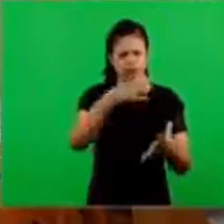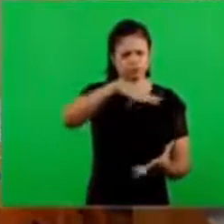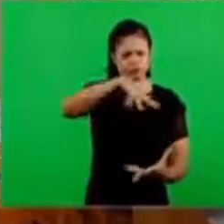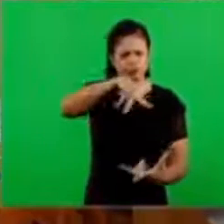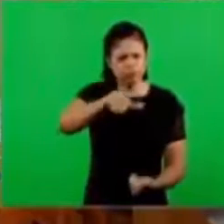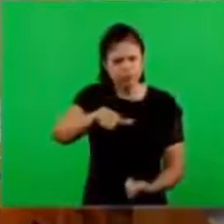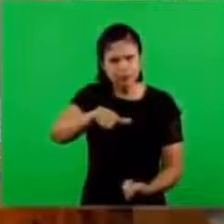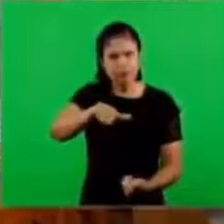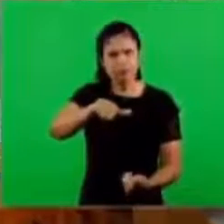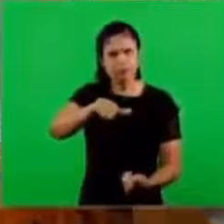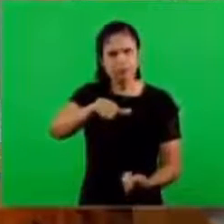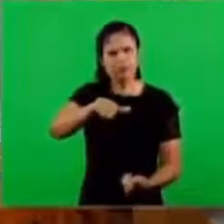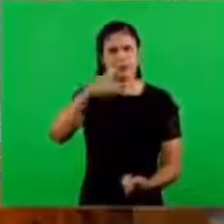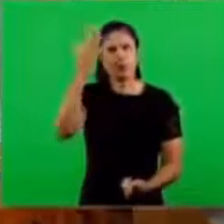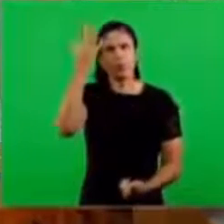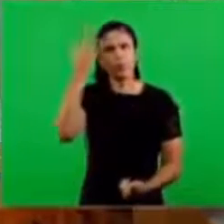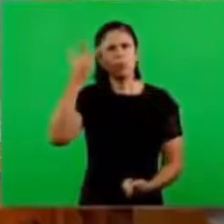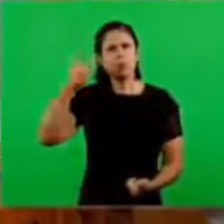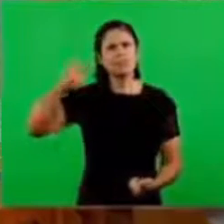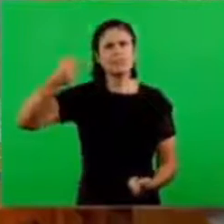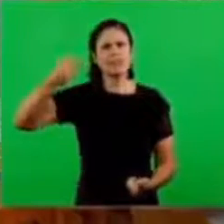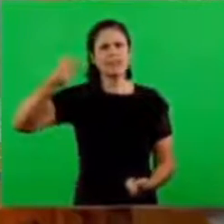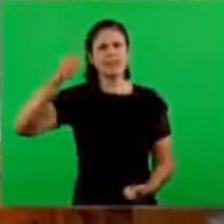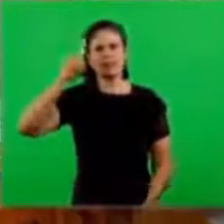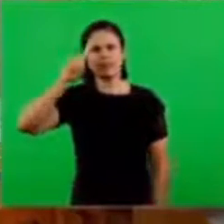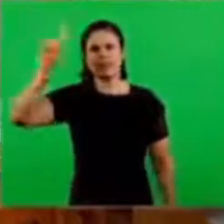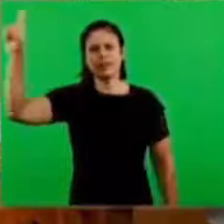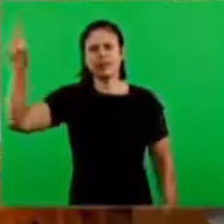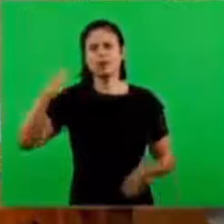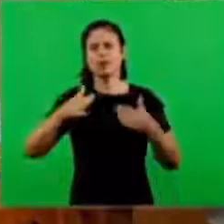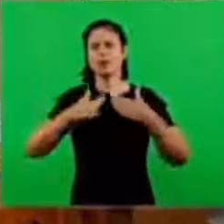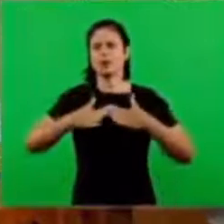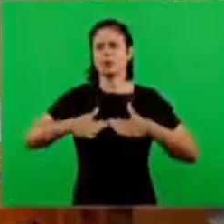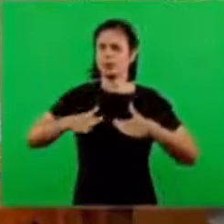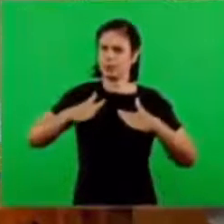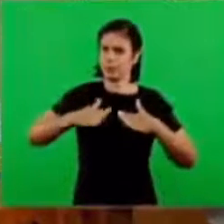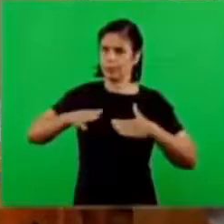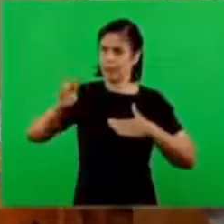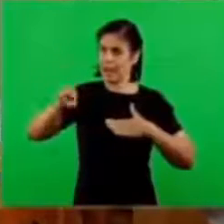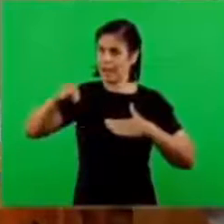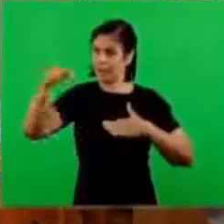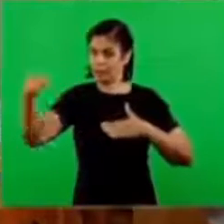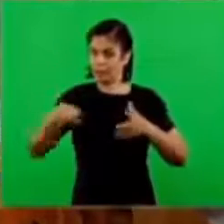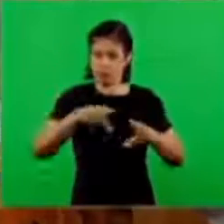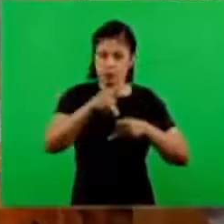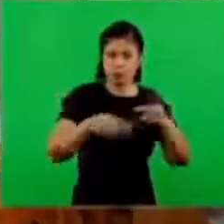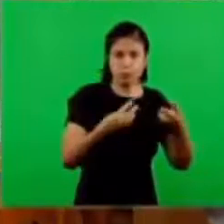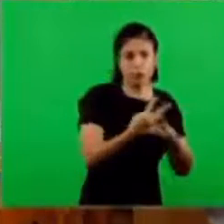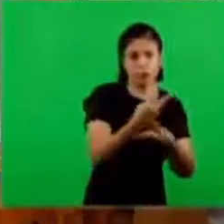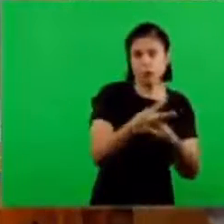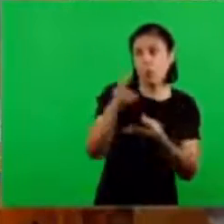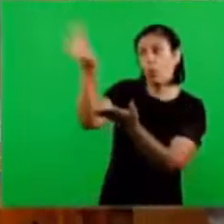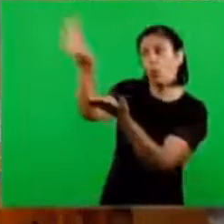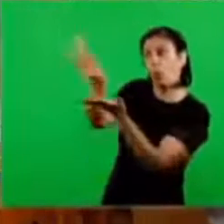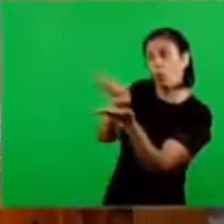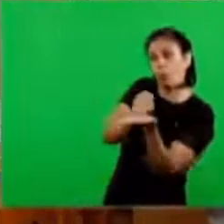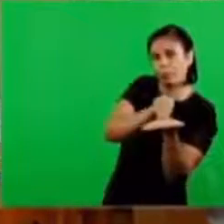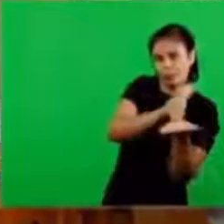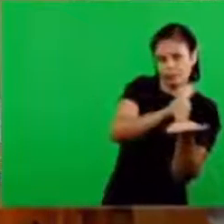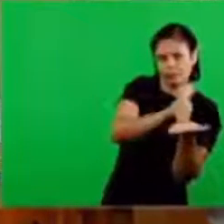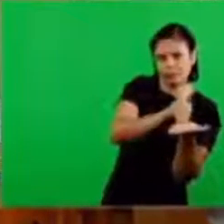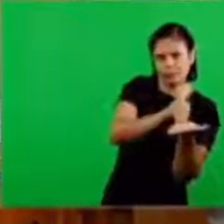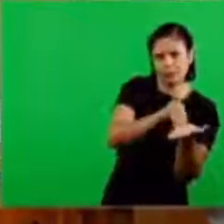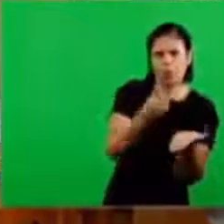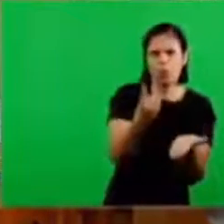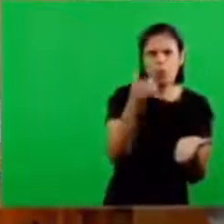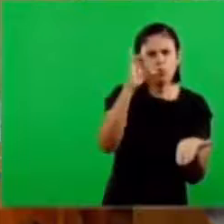said, then he rested on the seventh day. So this is the rest that was given to